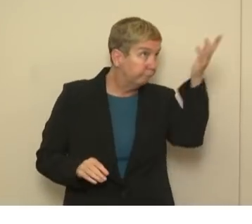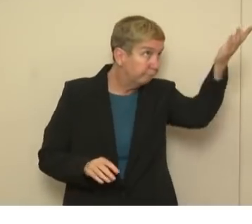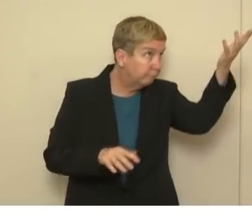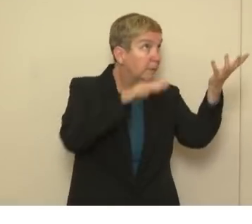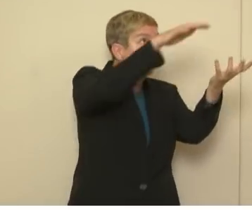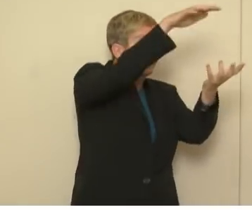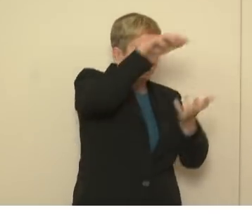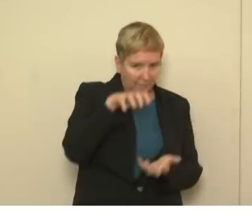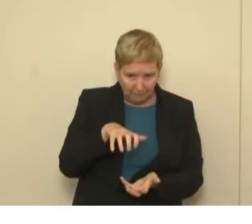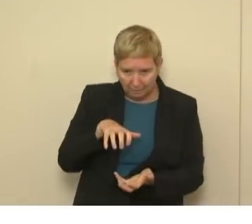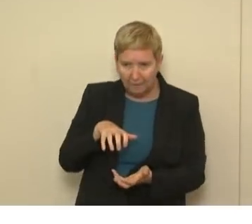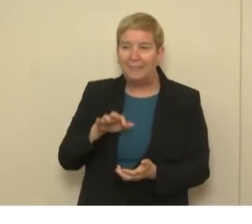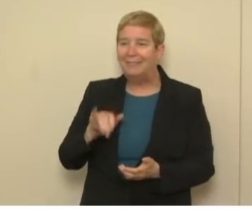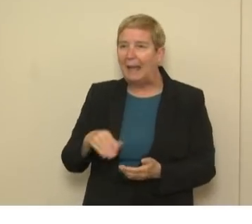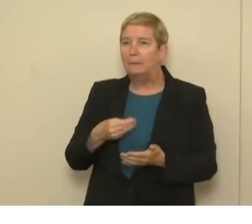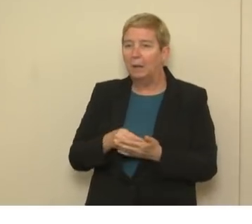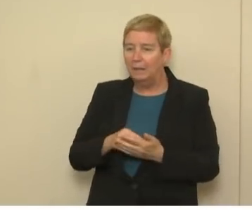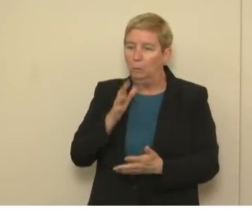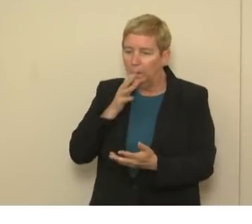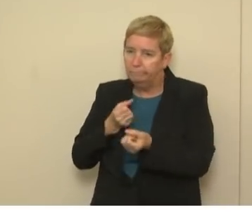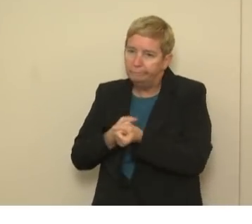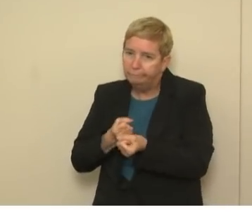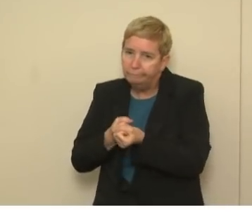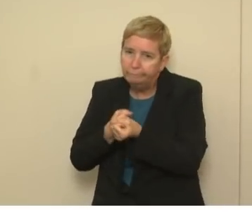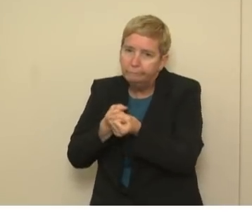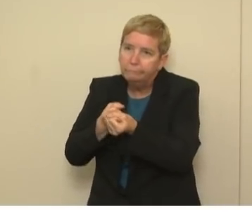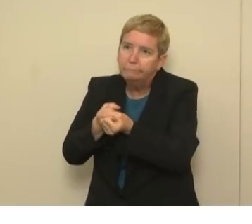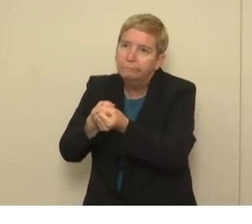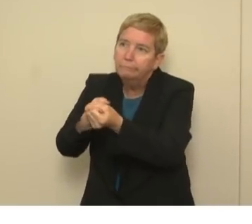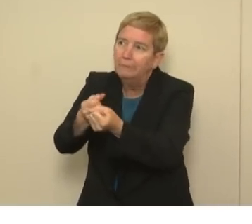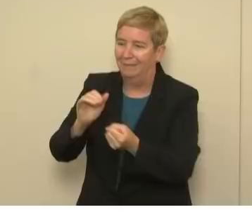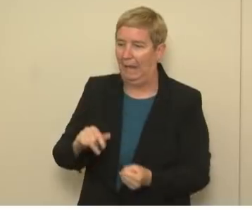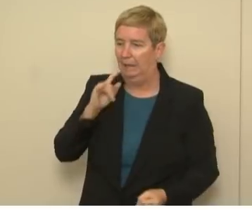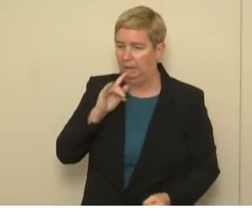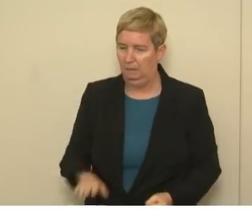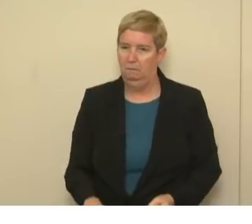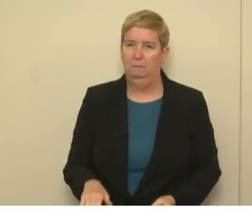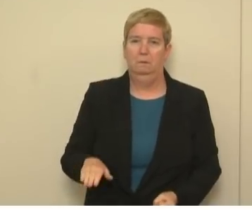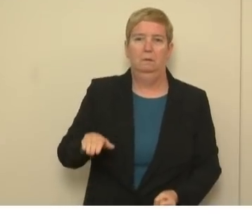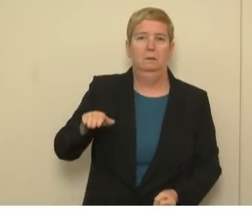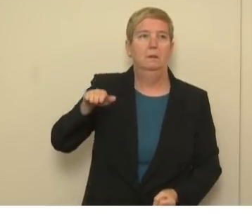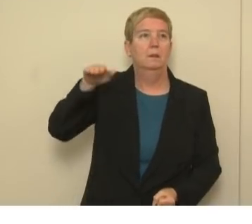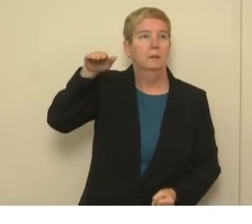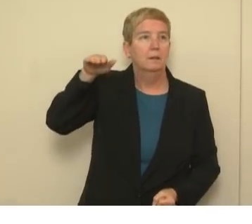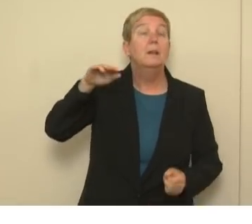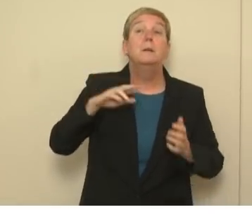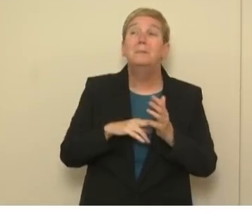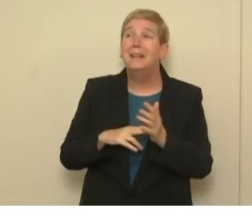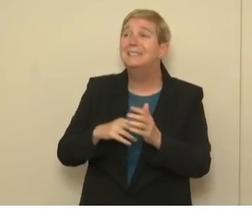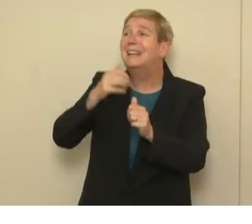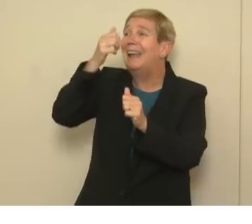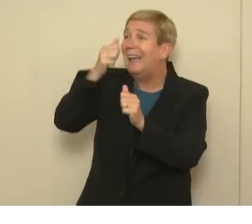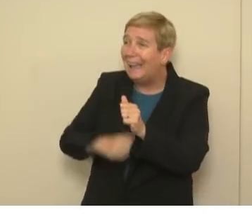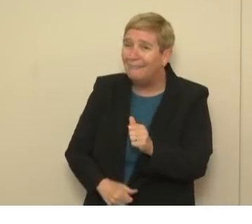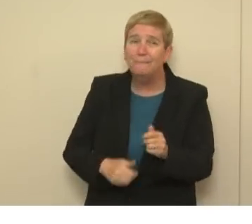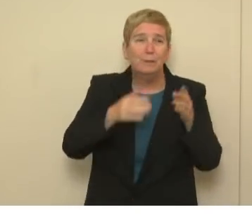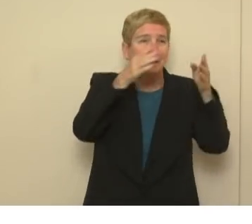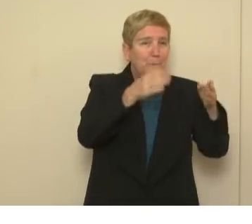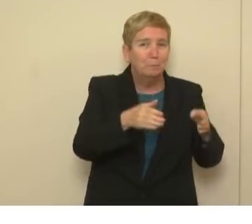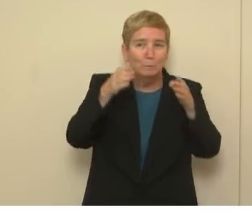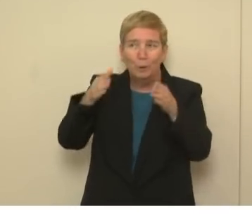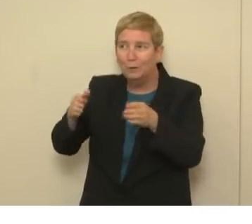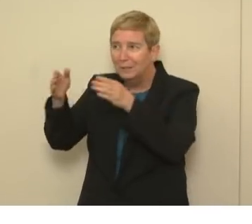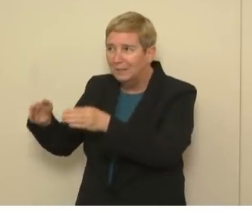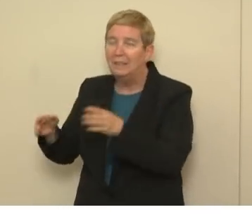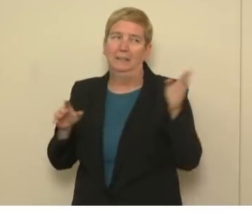stay with them for the next 10 years. And for math purposes, every single person I know that Dr. Scrace likes